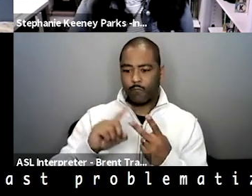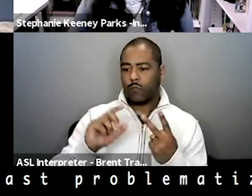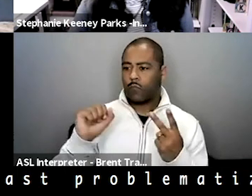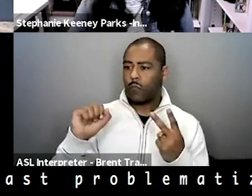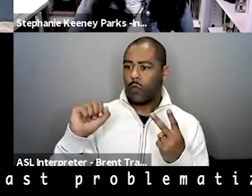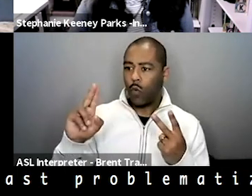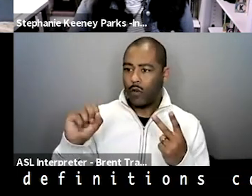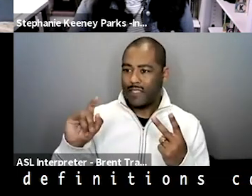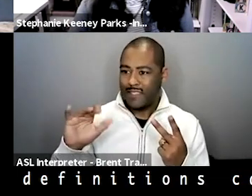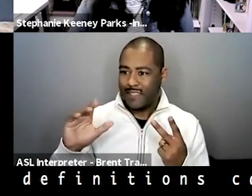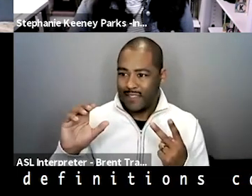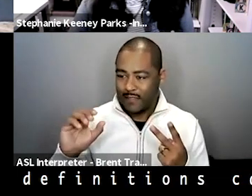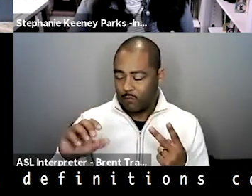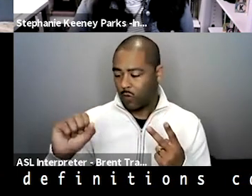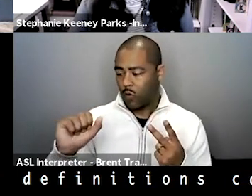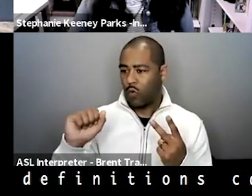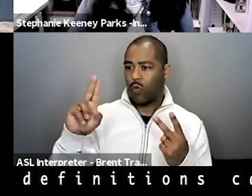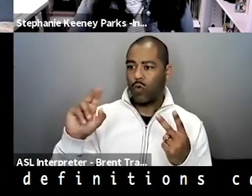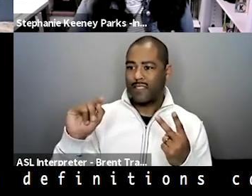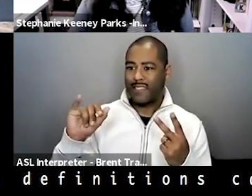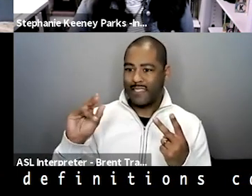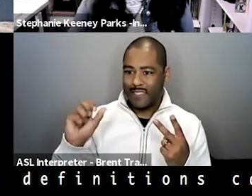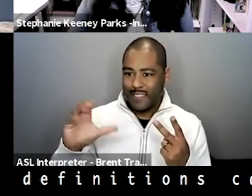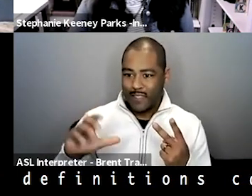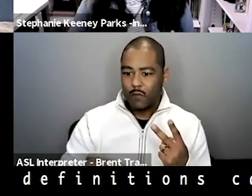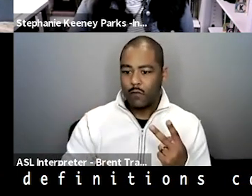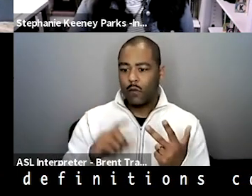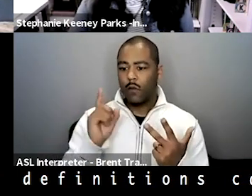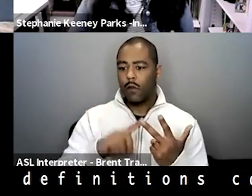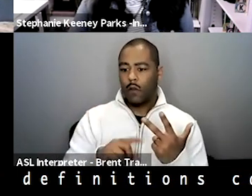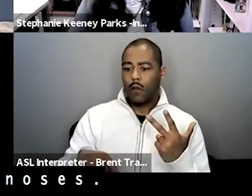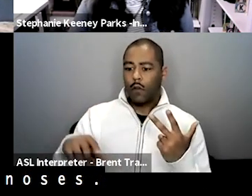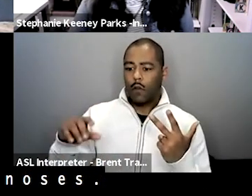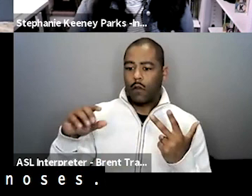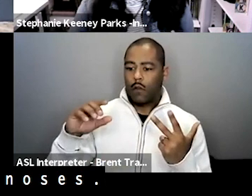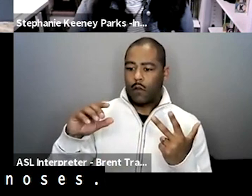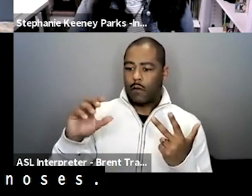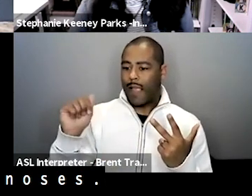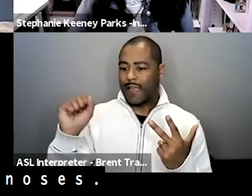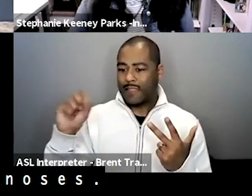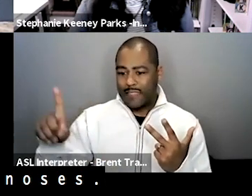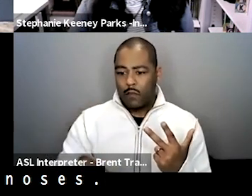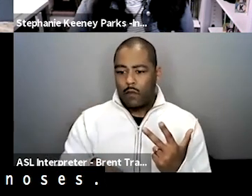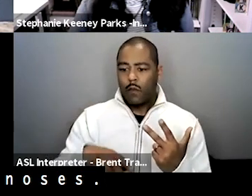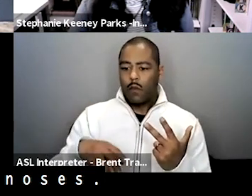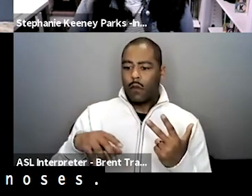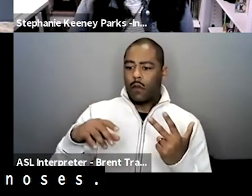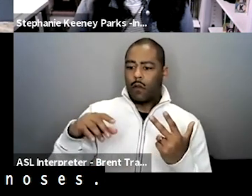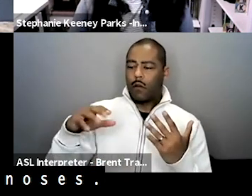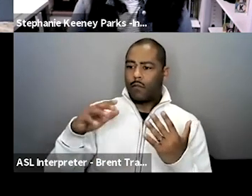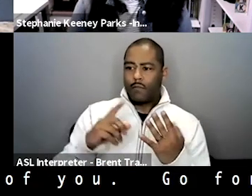to try to redefine or at least problematize the existing definitions and categories and diagnoses?